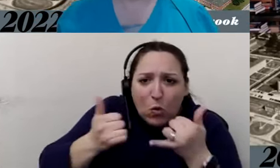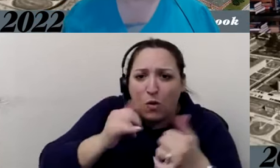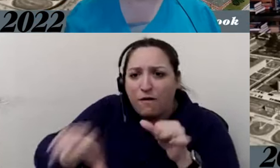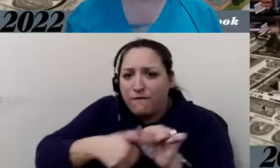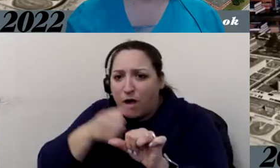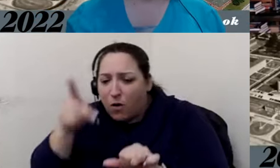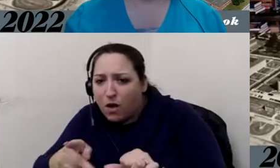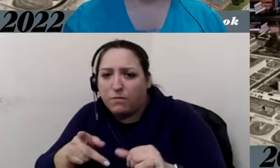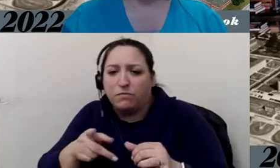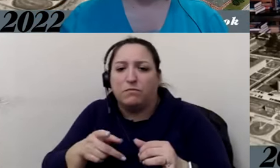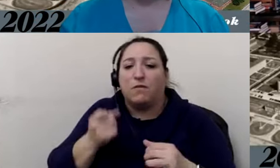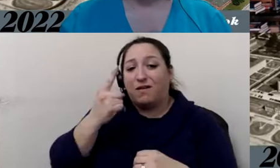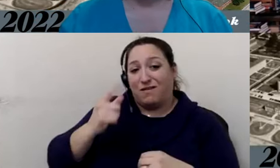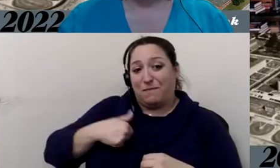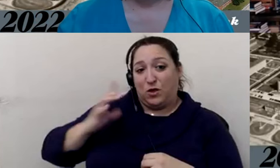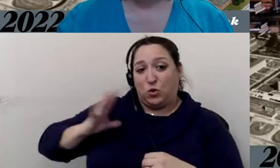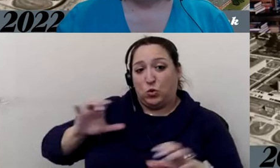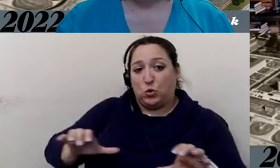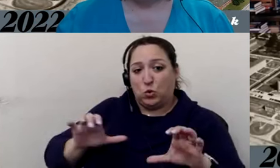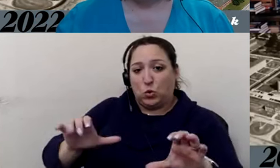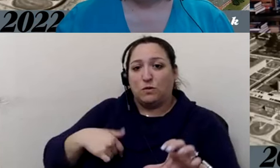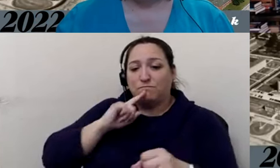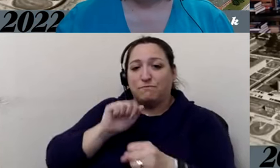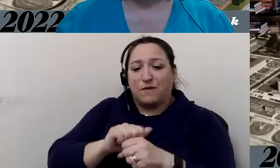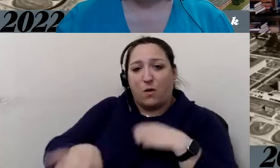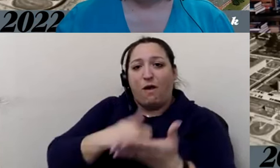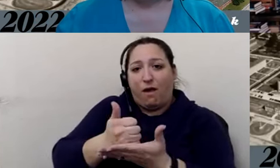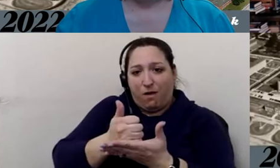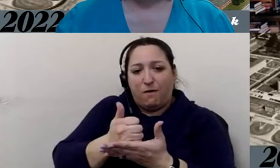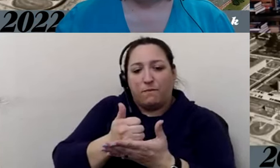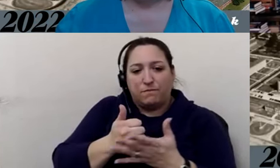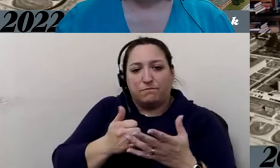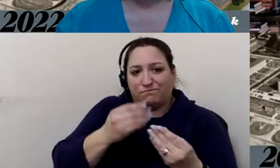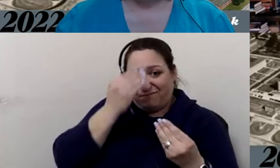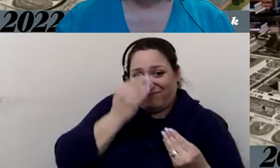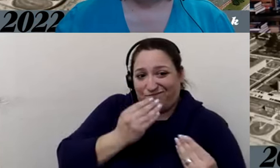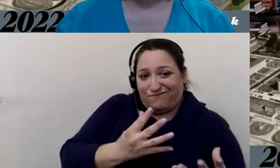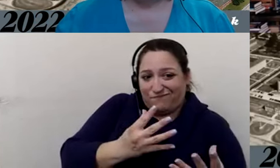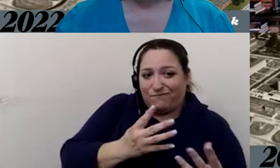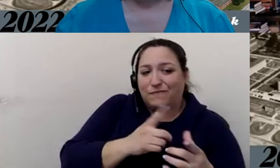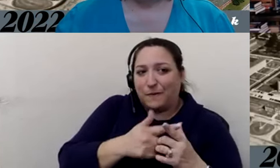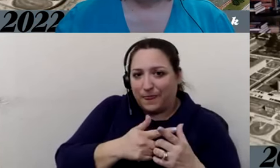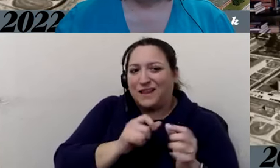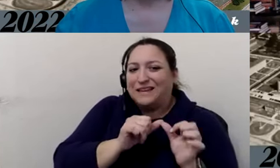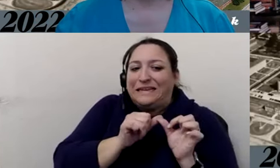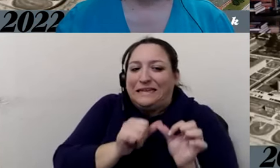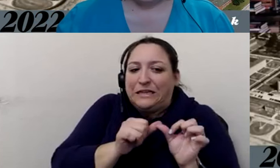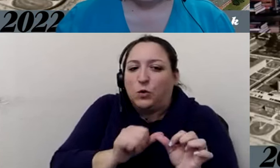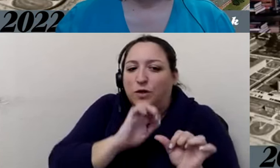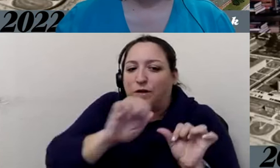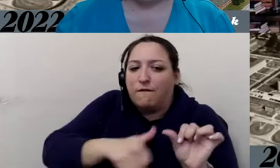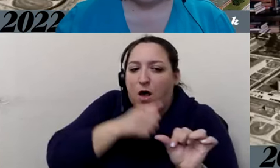follow-up. One of the things I used to do was I would actually help assimilate the information, and then just, it was the continuous